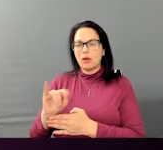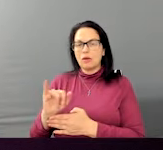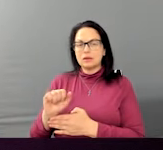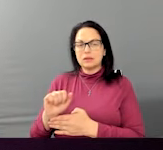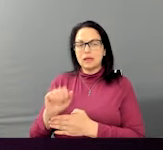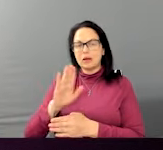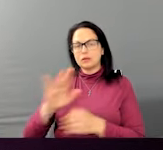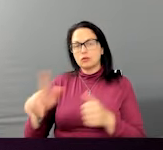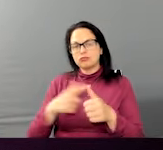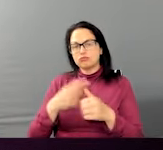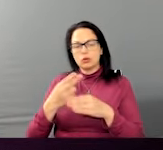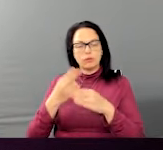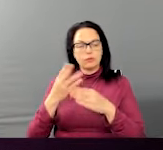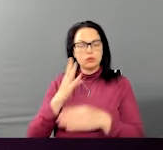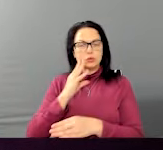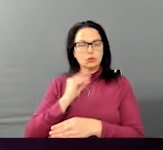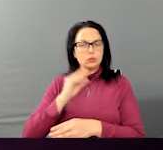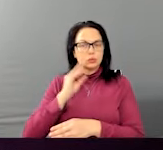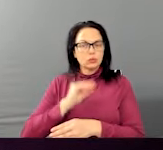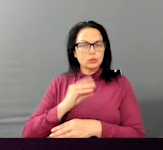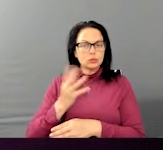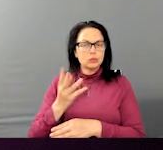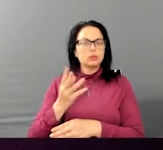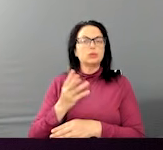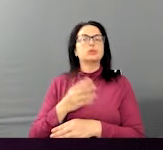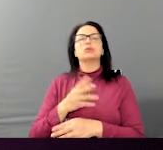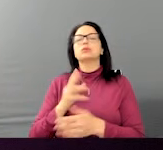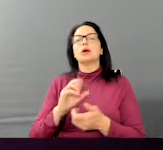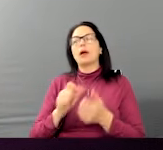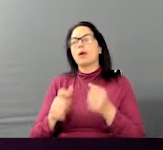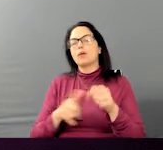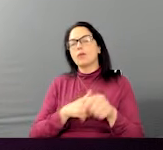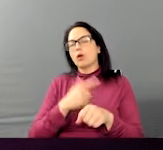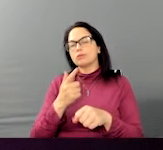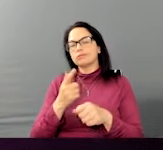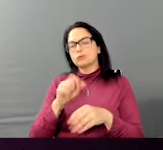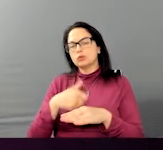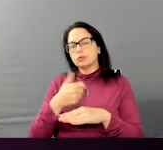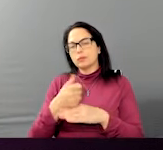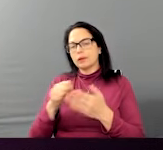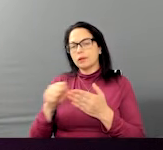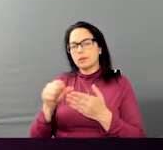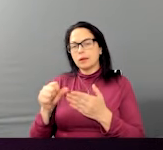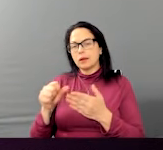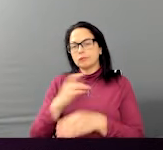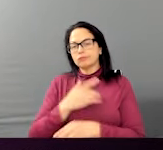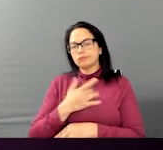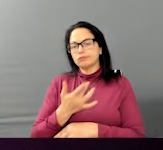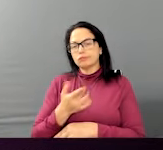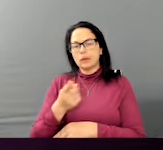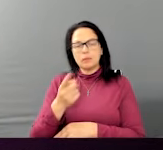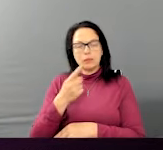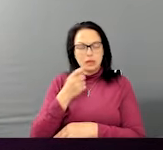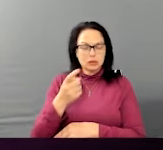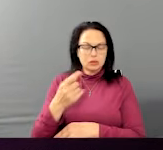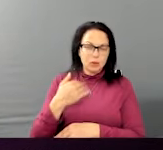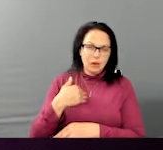first user to experience however long it takes to build that page. And because you have stale while